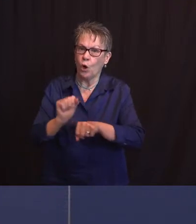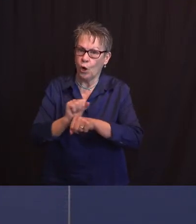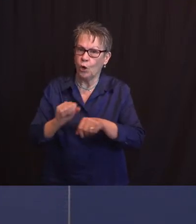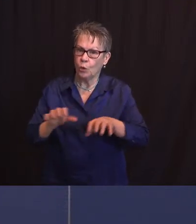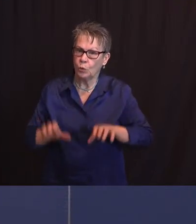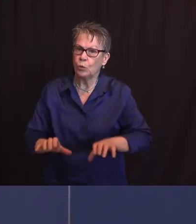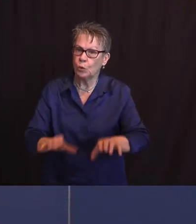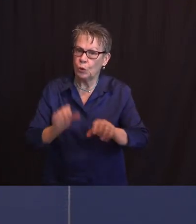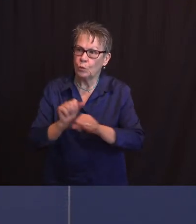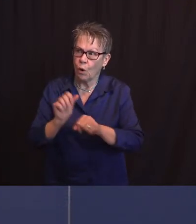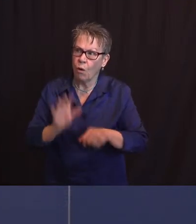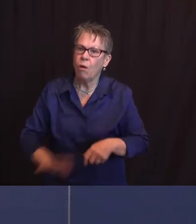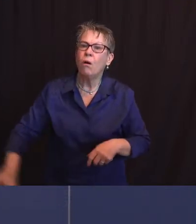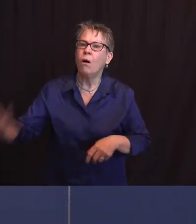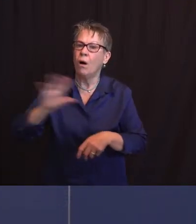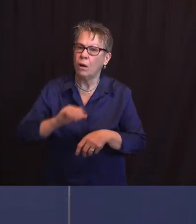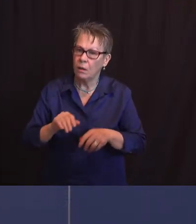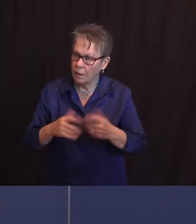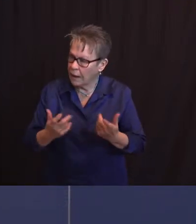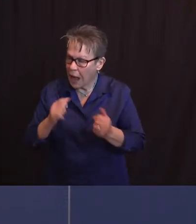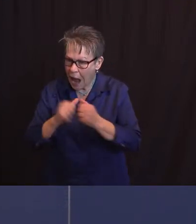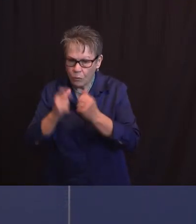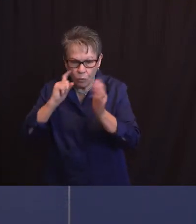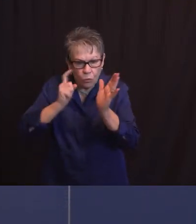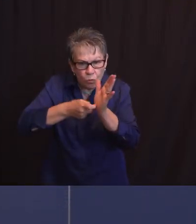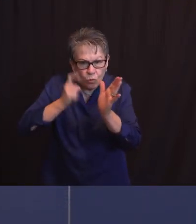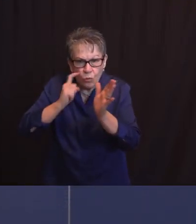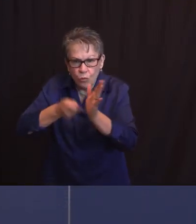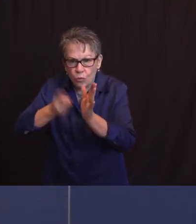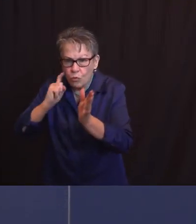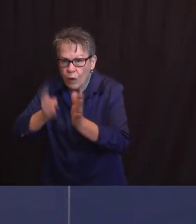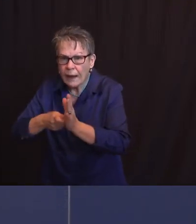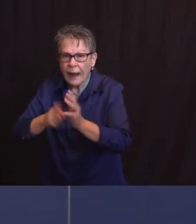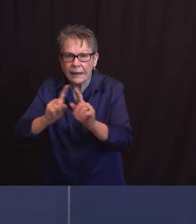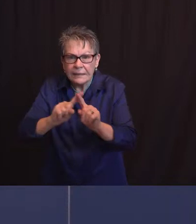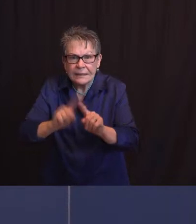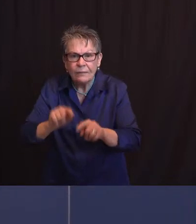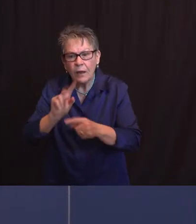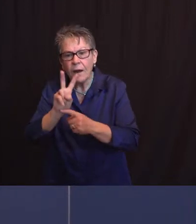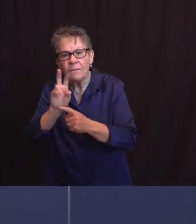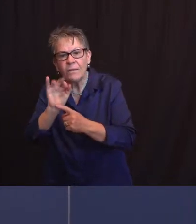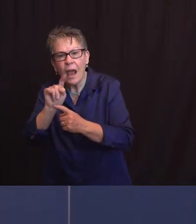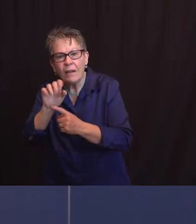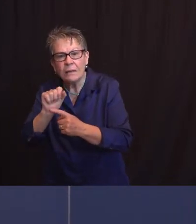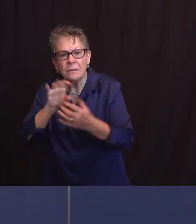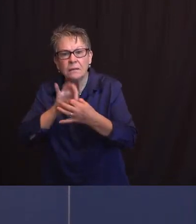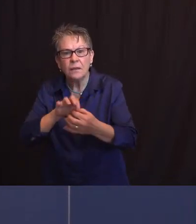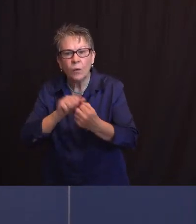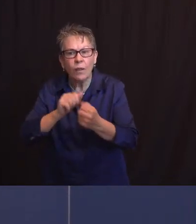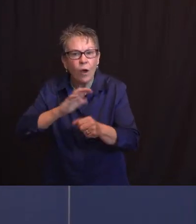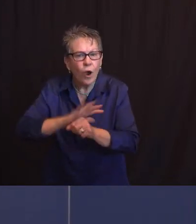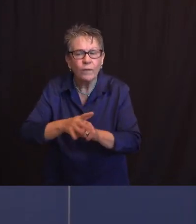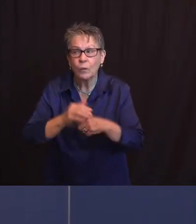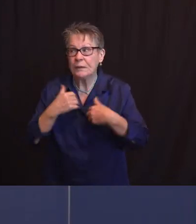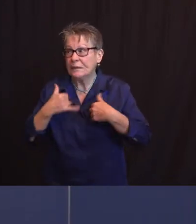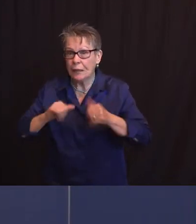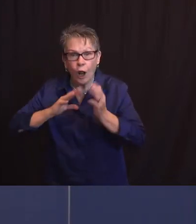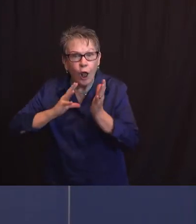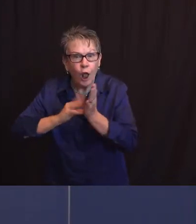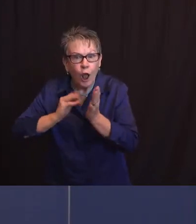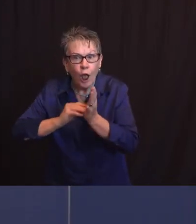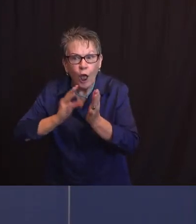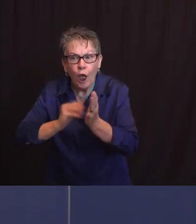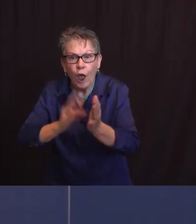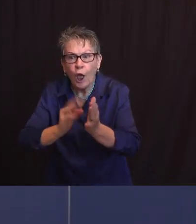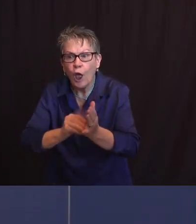as identification of variants. And we're constantly learning about these variants. As the commissioner had alluded, there